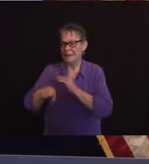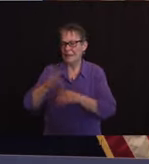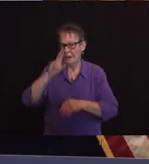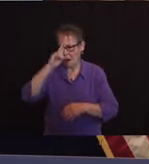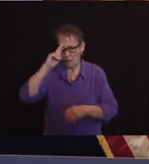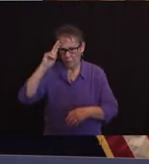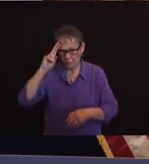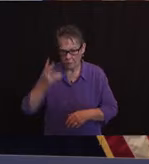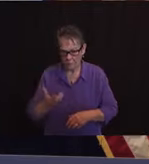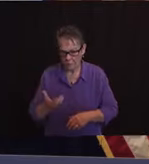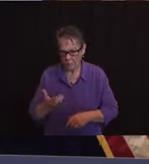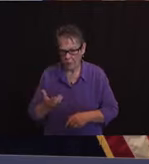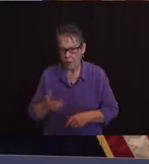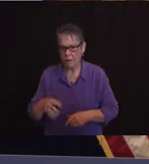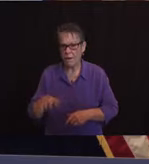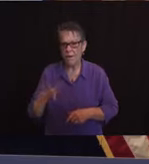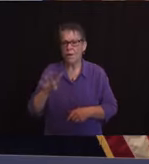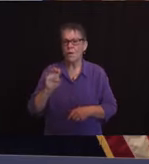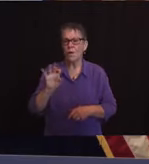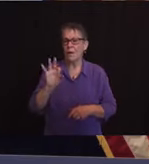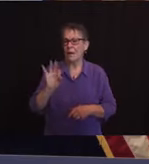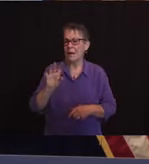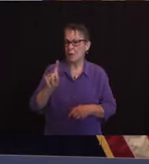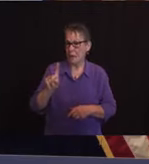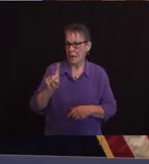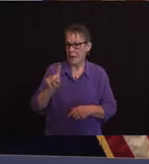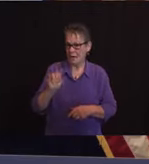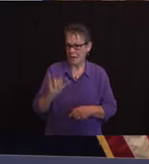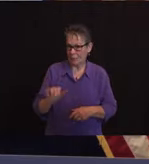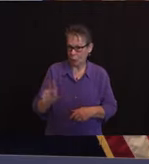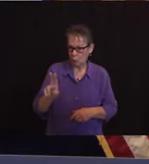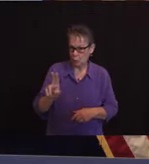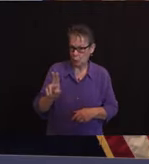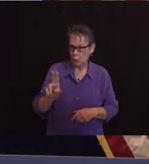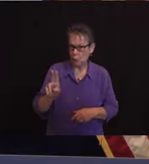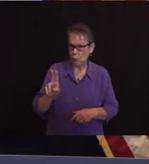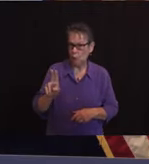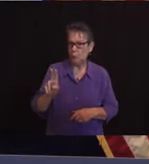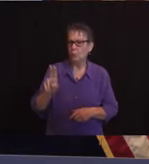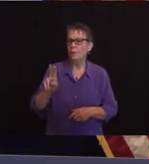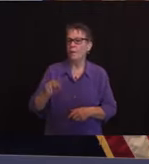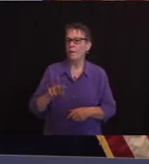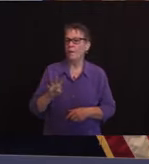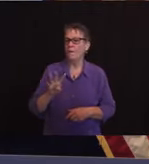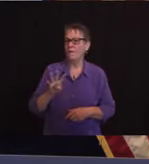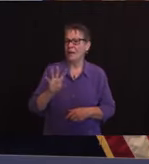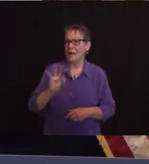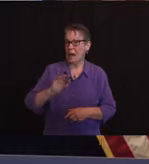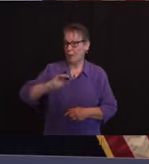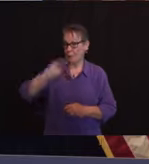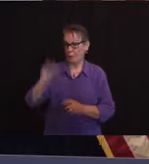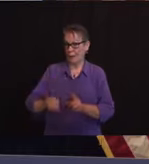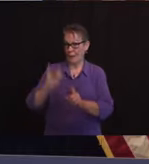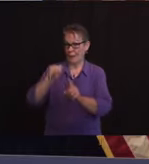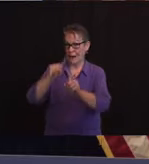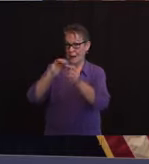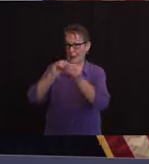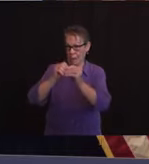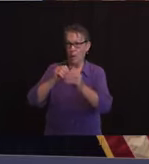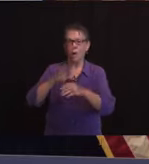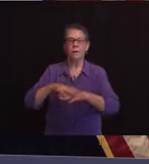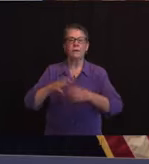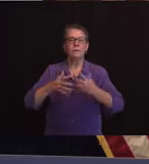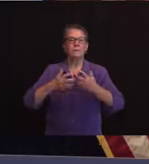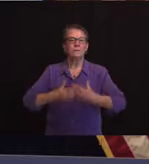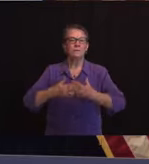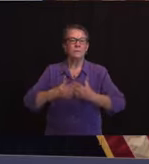with 491 individuals in critical care, and 49% of those critical care patients are on ventilators.